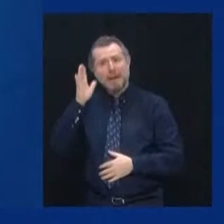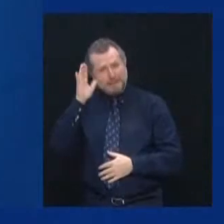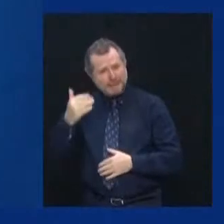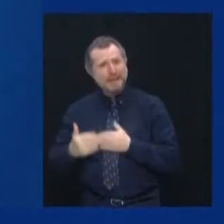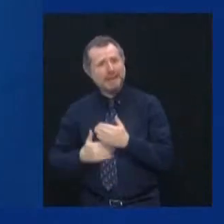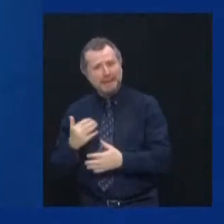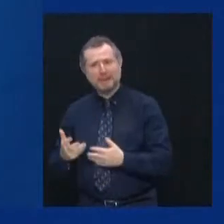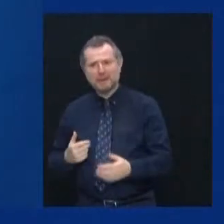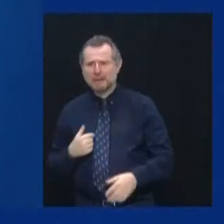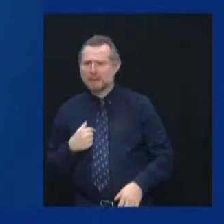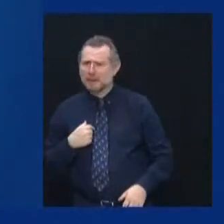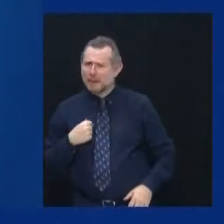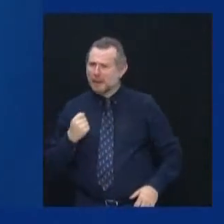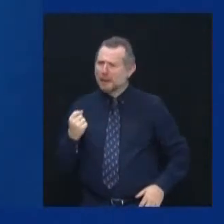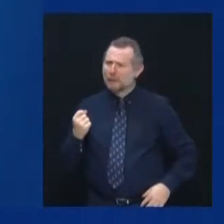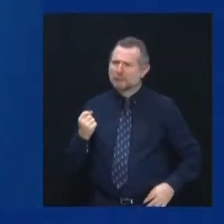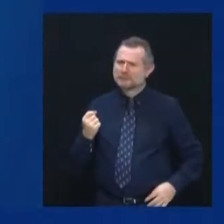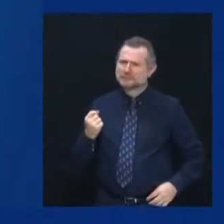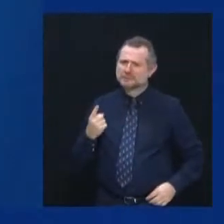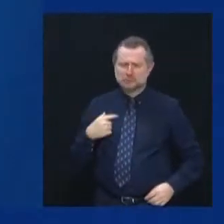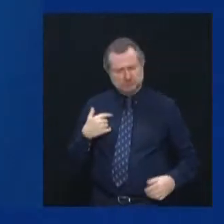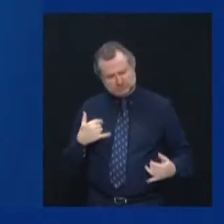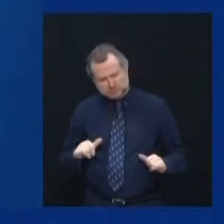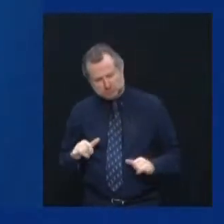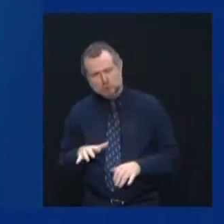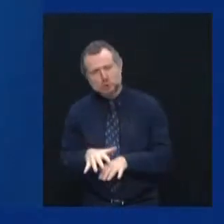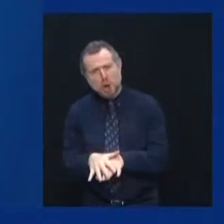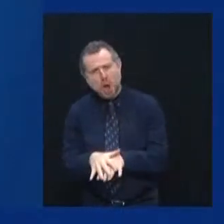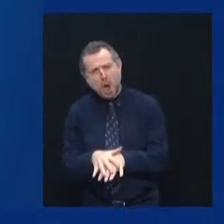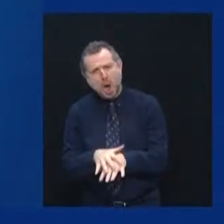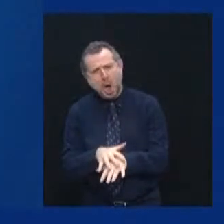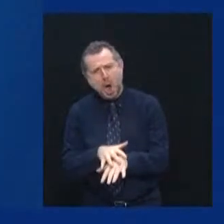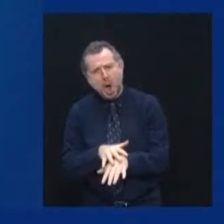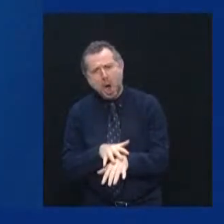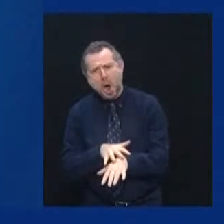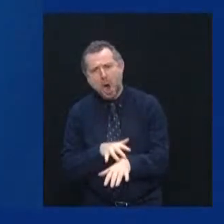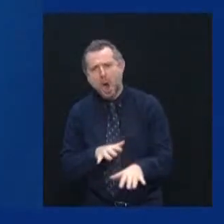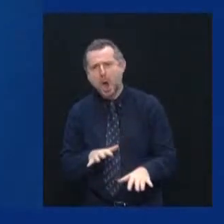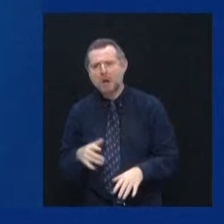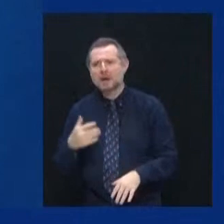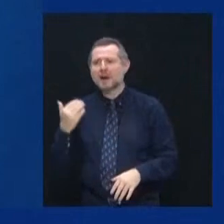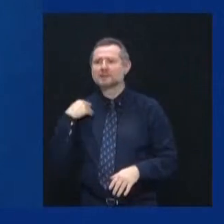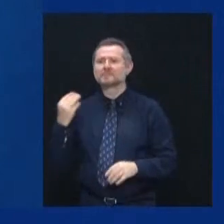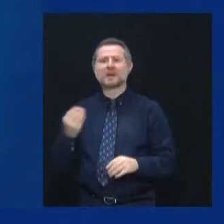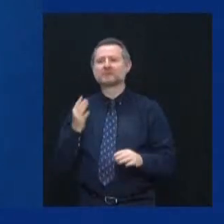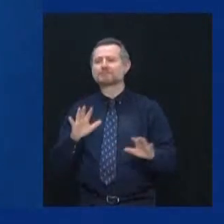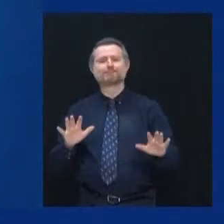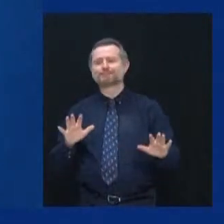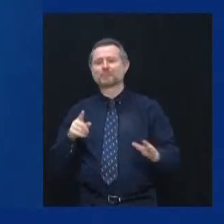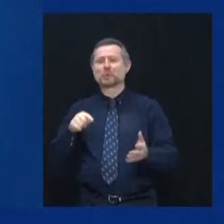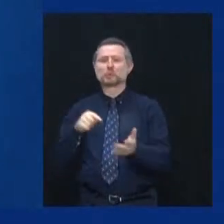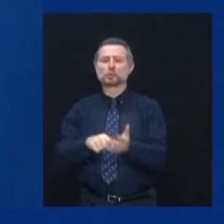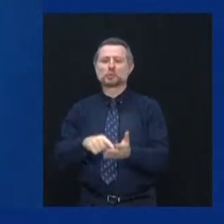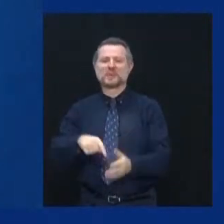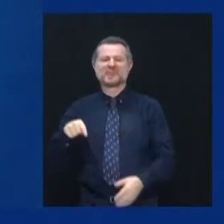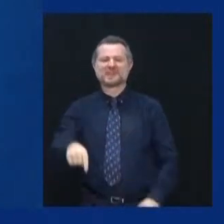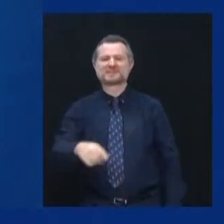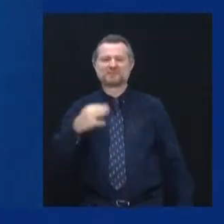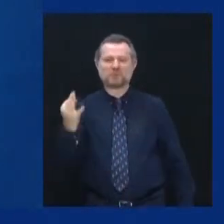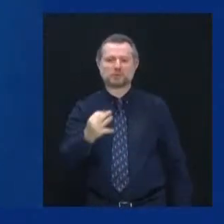I understand, but they're ramping up too slowly. This past Monday, I said to them, you have until Friday to ramp